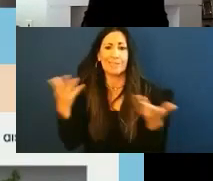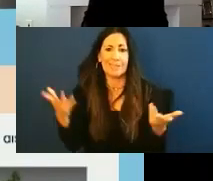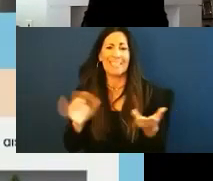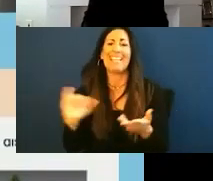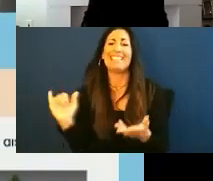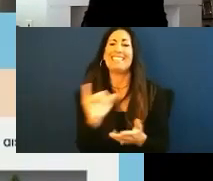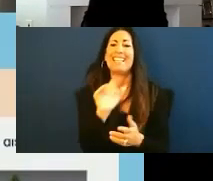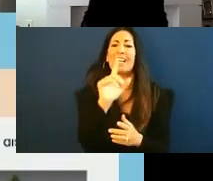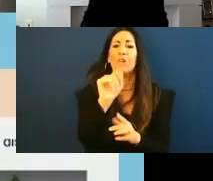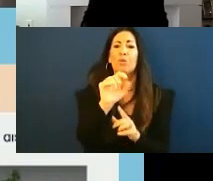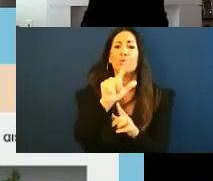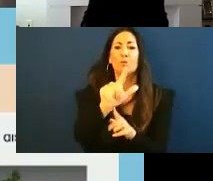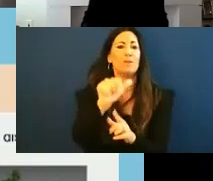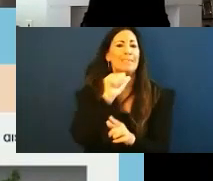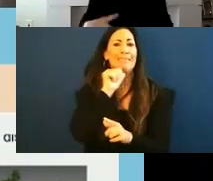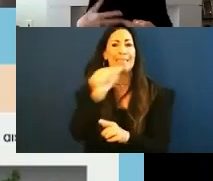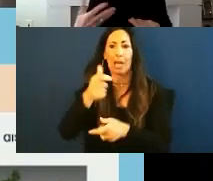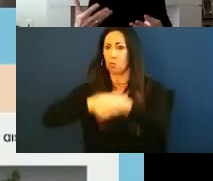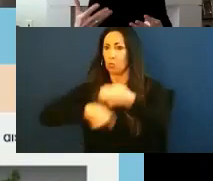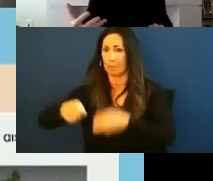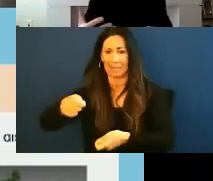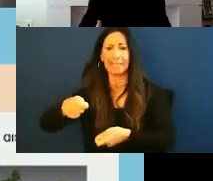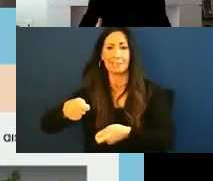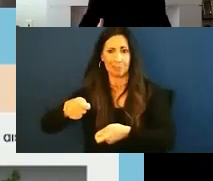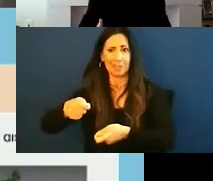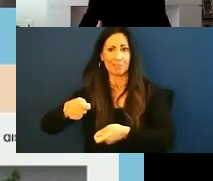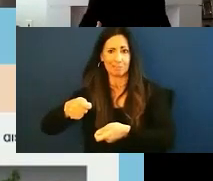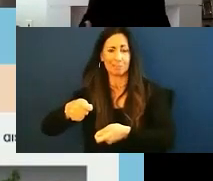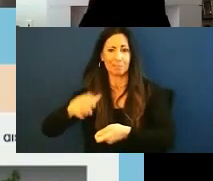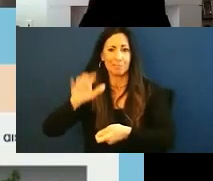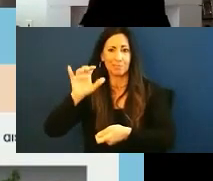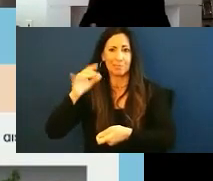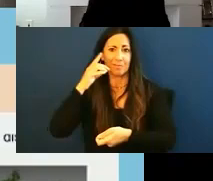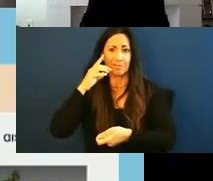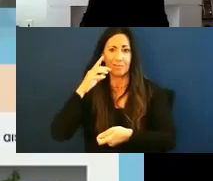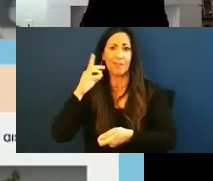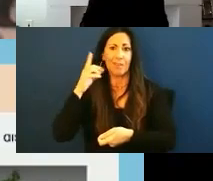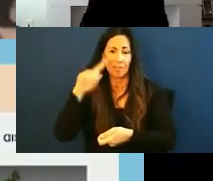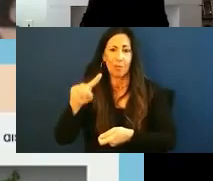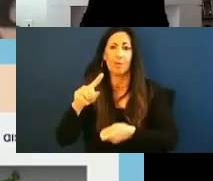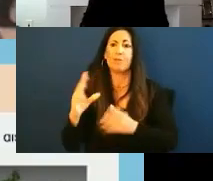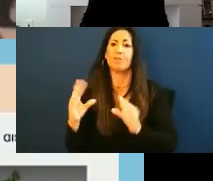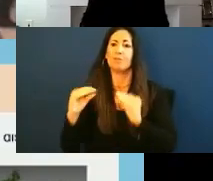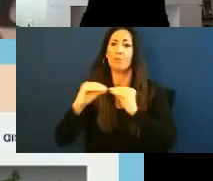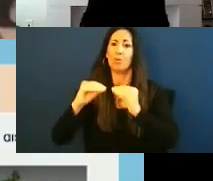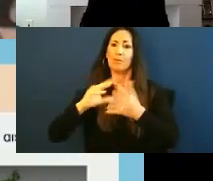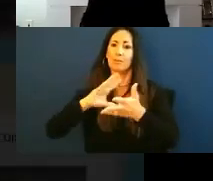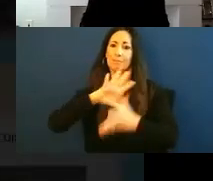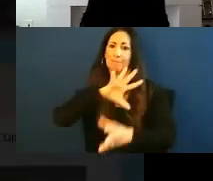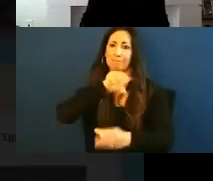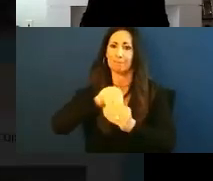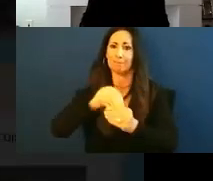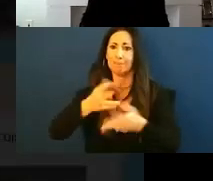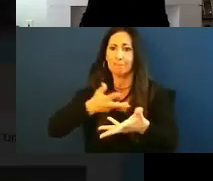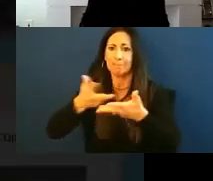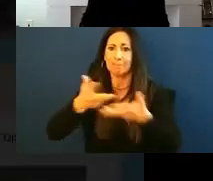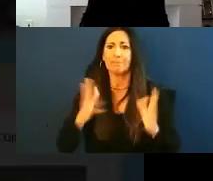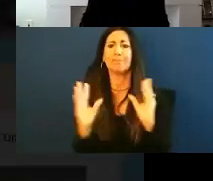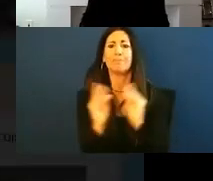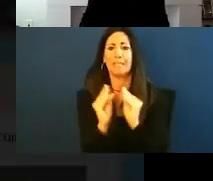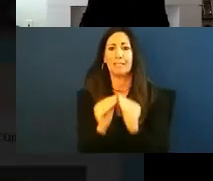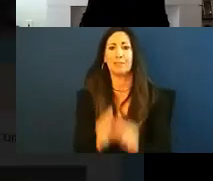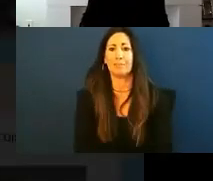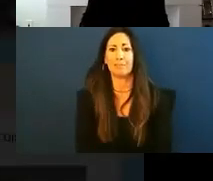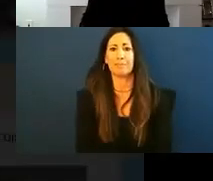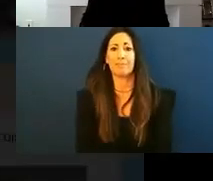replacement for what the motif is trying to do to really have for an engaged meeting. Yeah, and to be